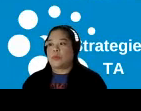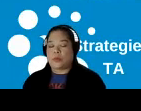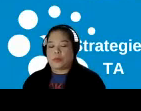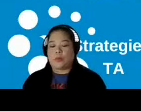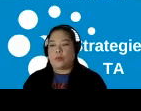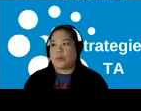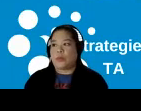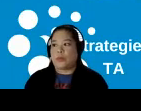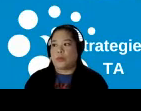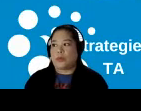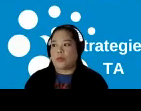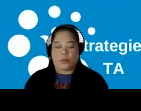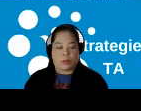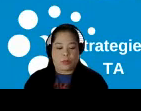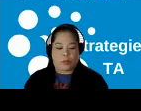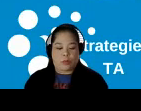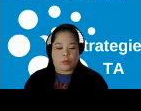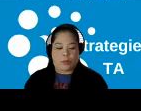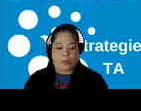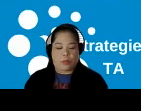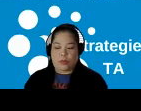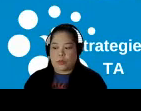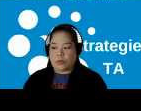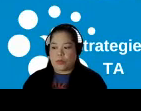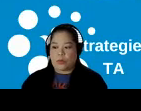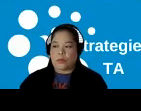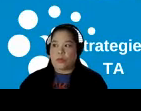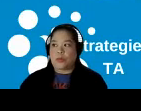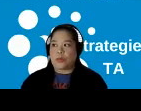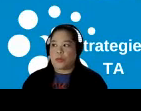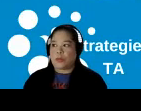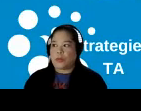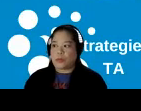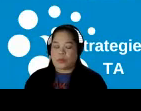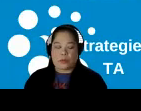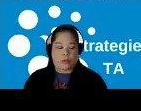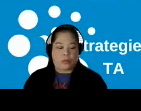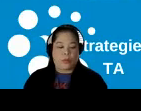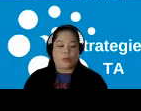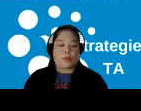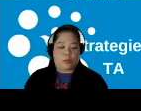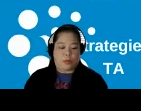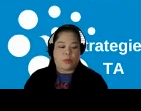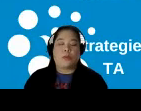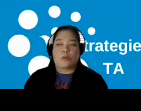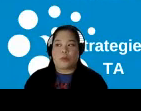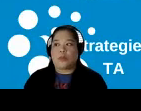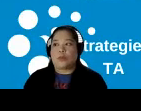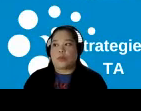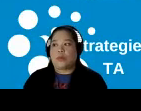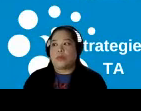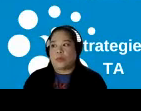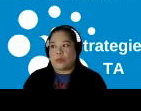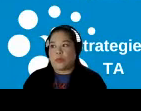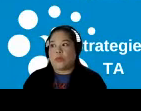uh, have to mean that it's, you know, within the family. It can also be, you know, at school,